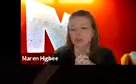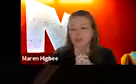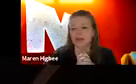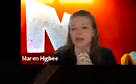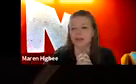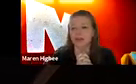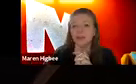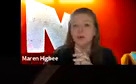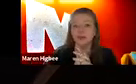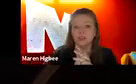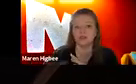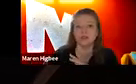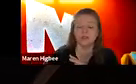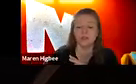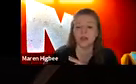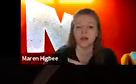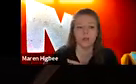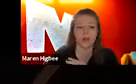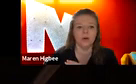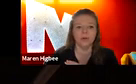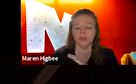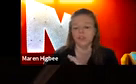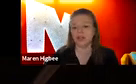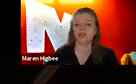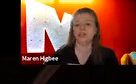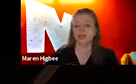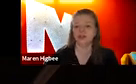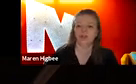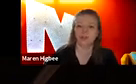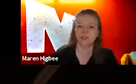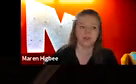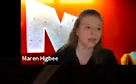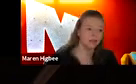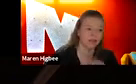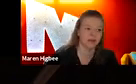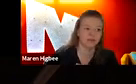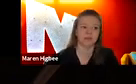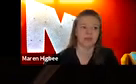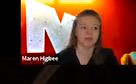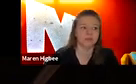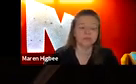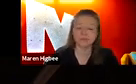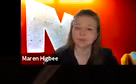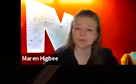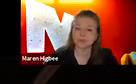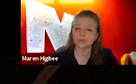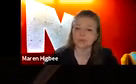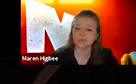curious if anyone has any questions about the challenges that we faced or anything that I talked about.